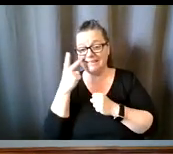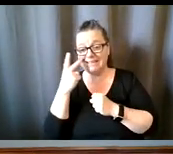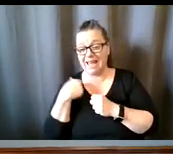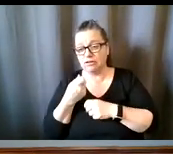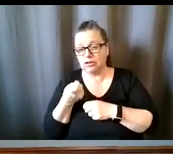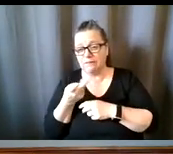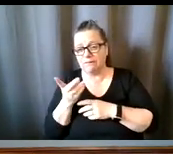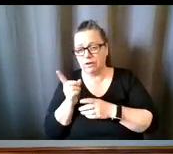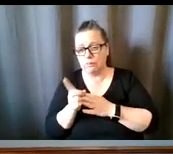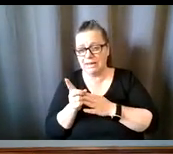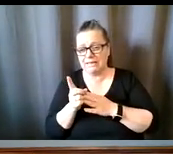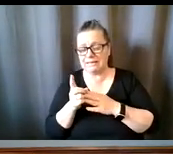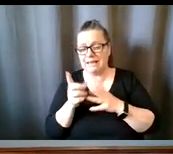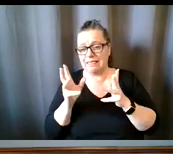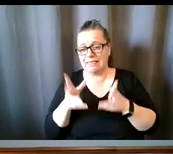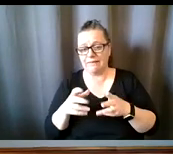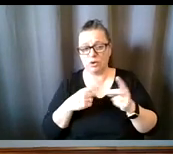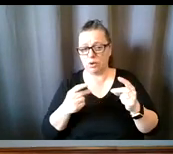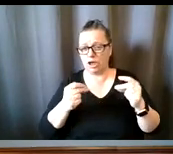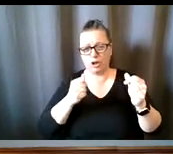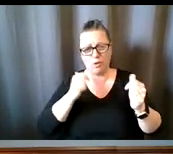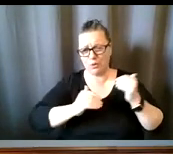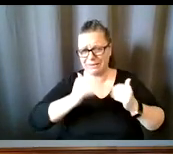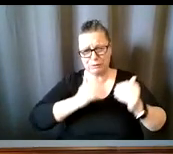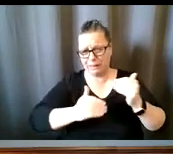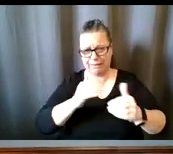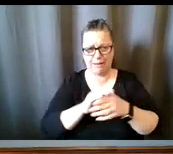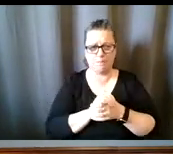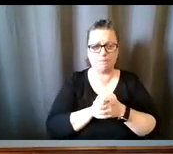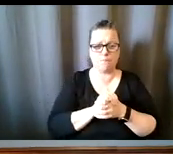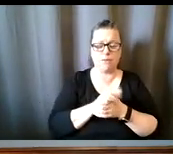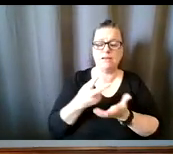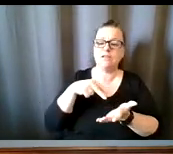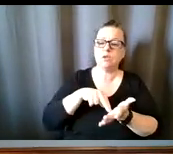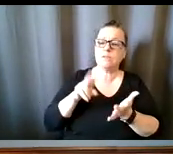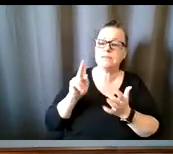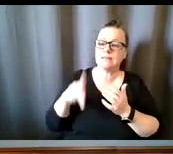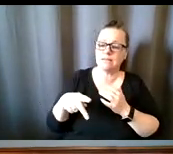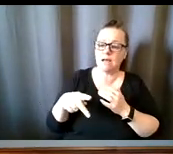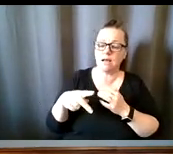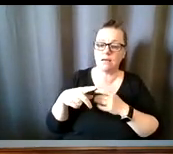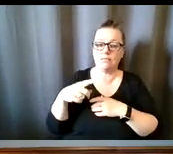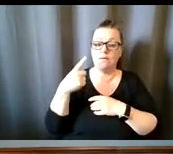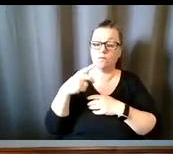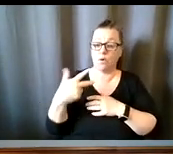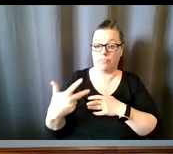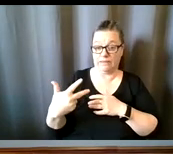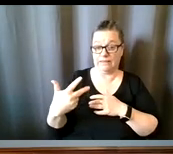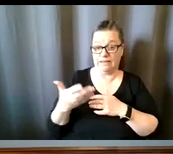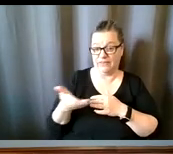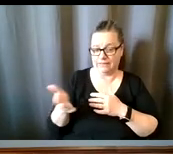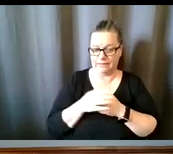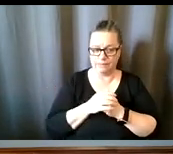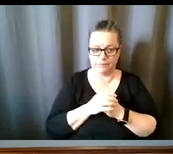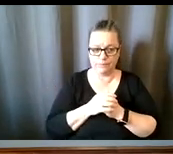so we're going to go through this really quickly here. But a stand-up meeting really is three things.